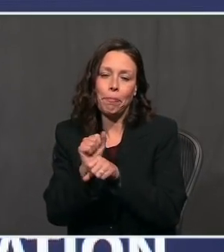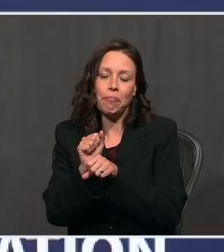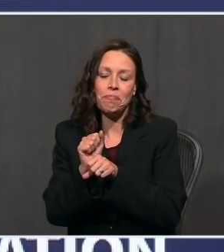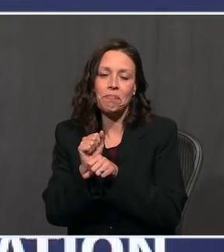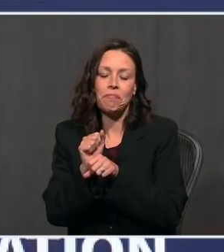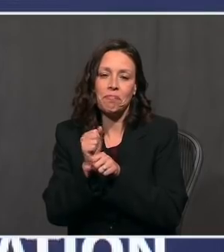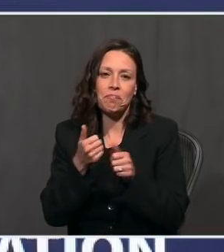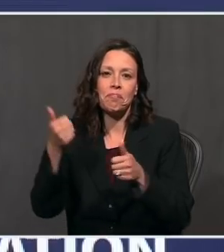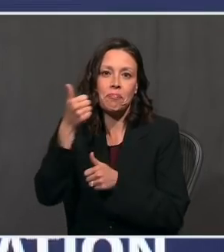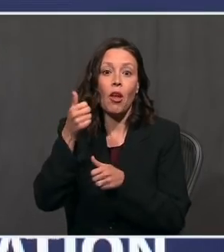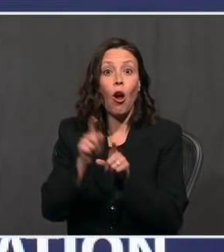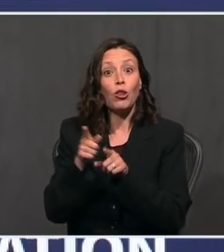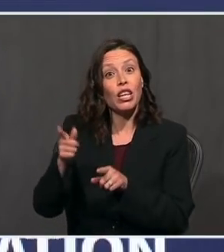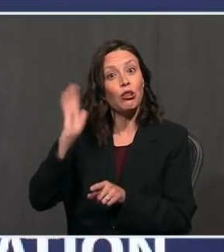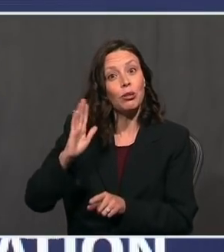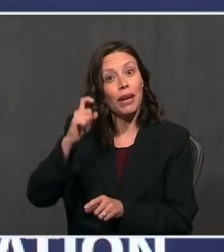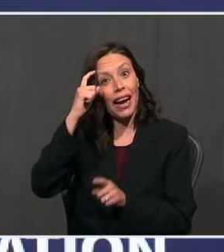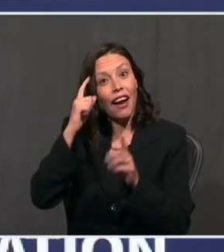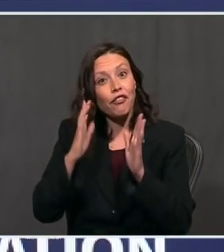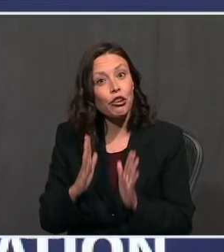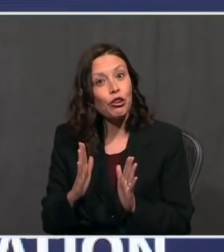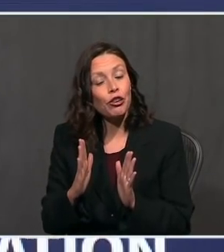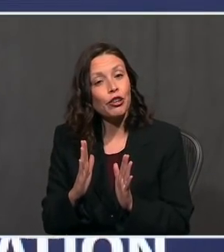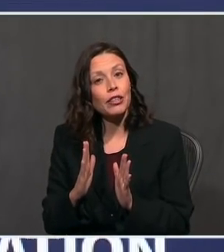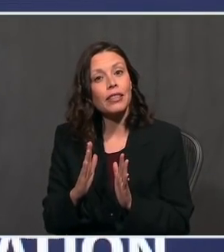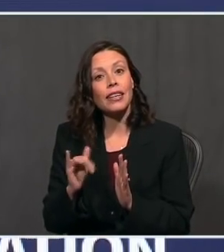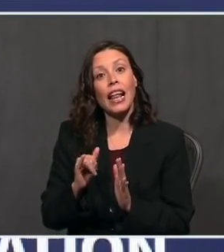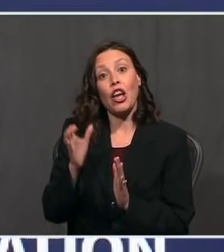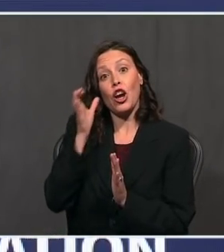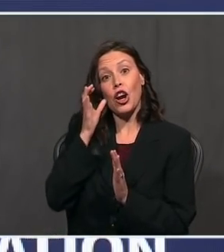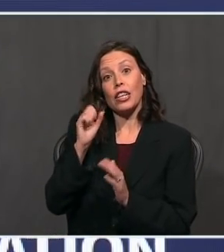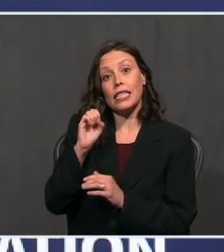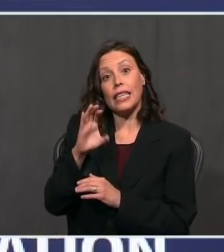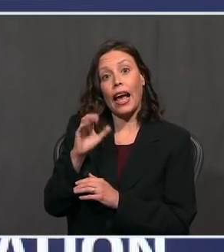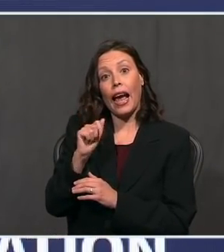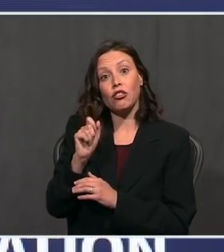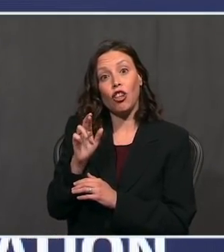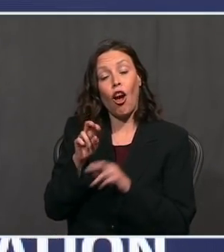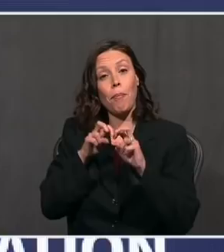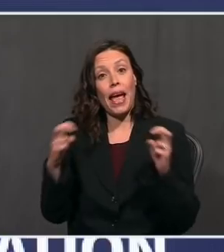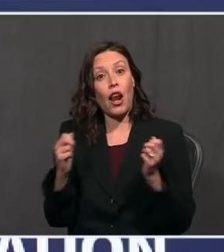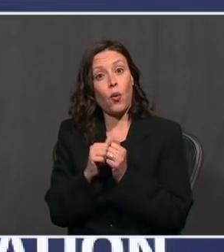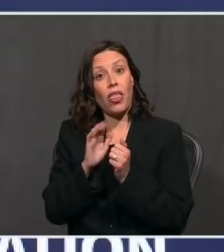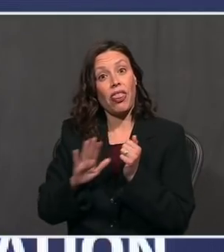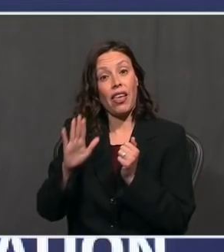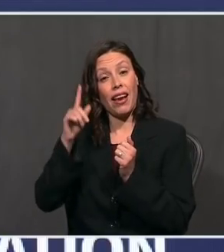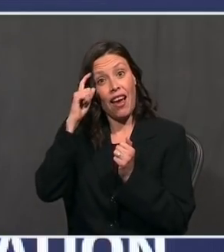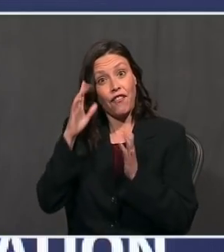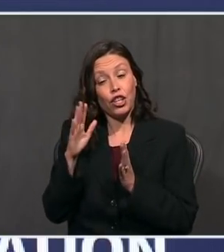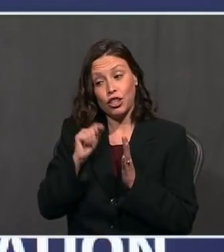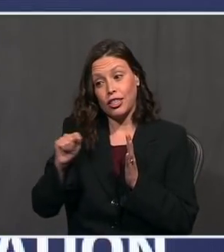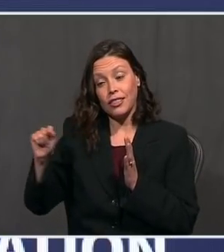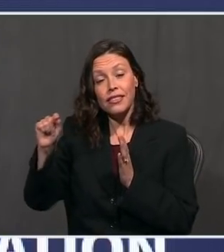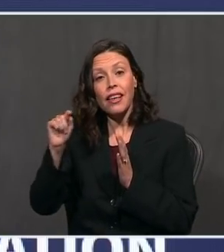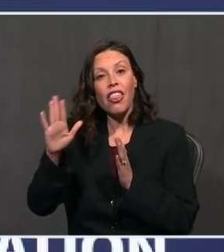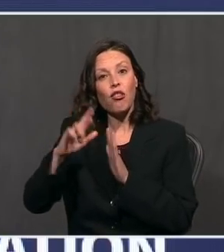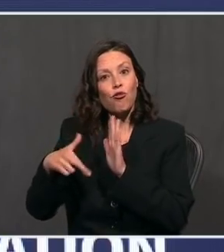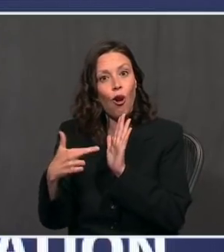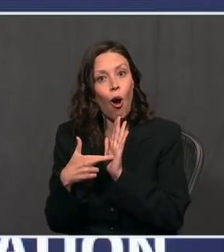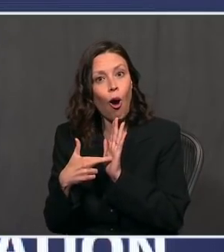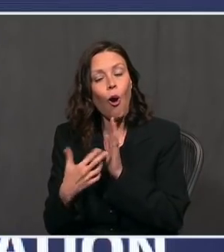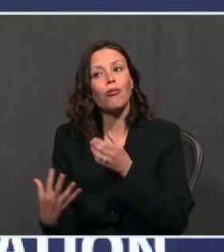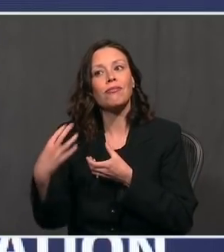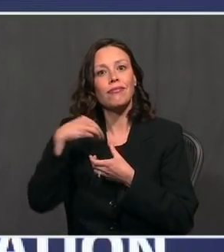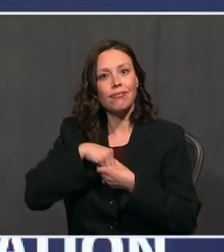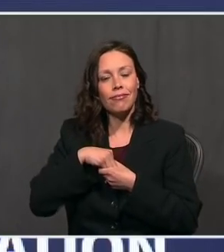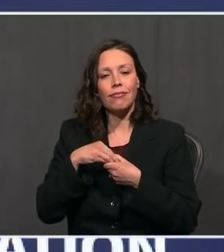He's also a former governor. And what you just heard, Secretary Azar talk to the governors about their role is, has been in our response